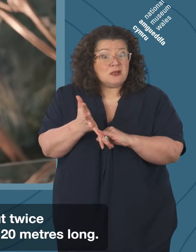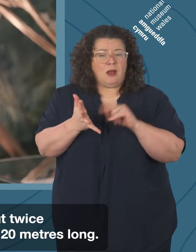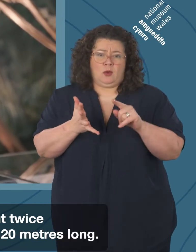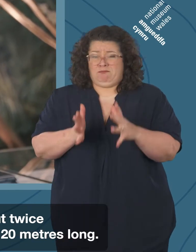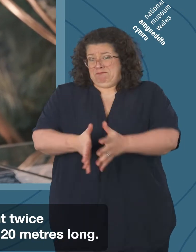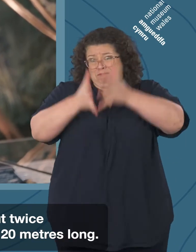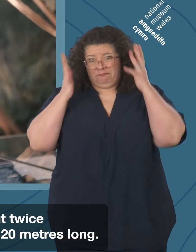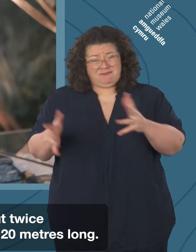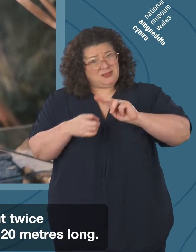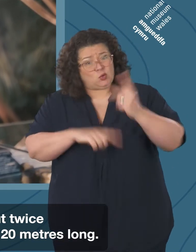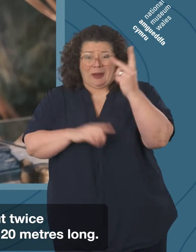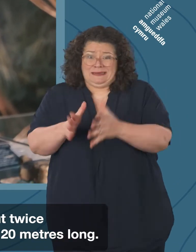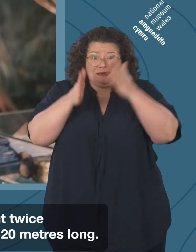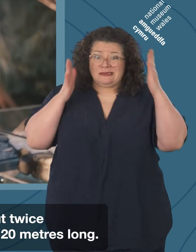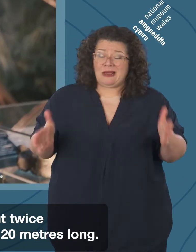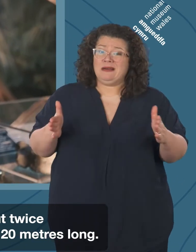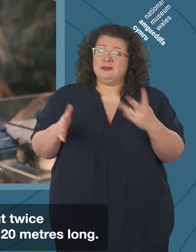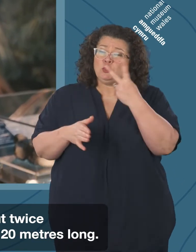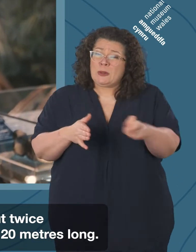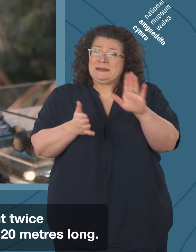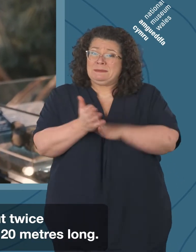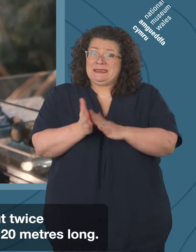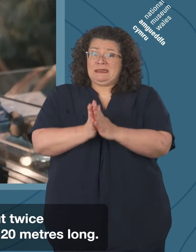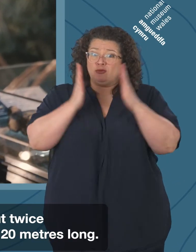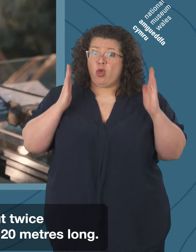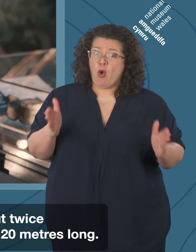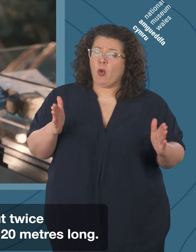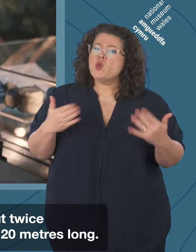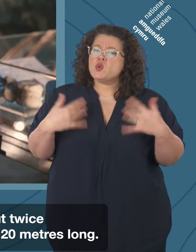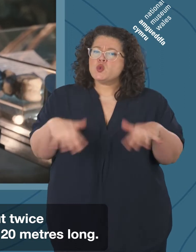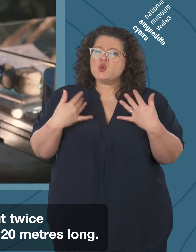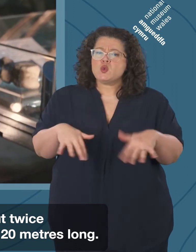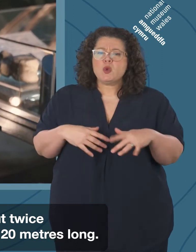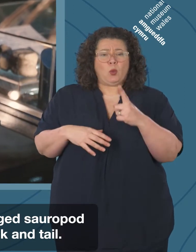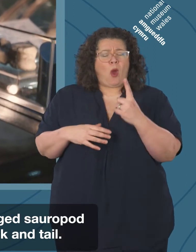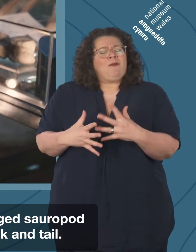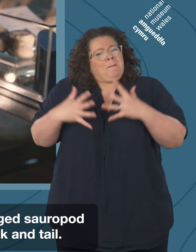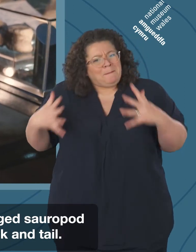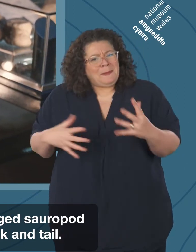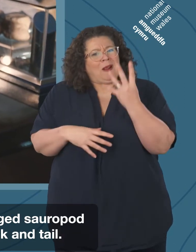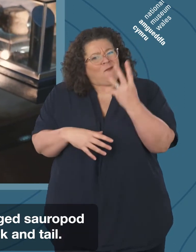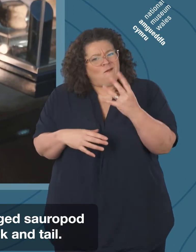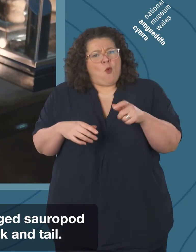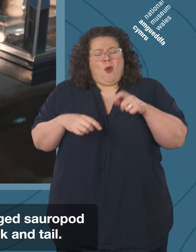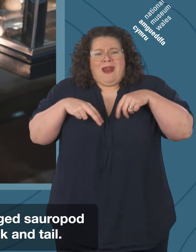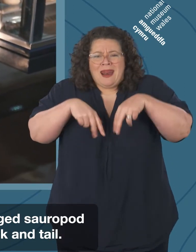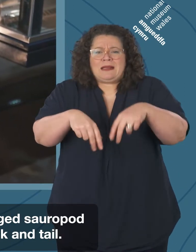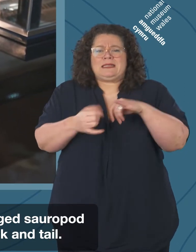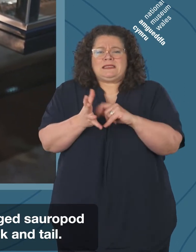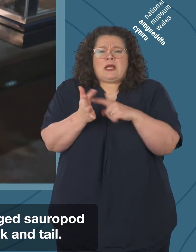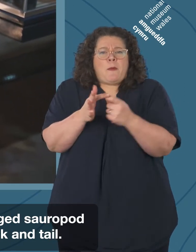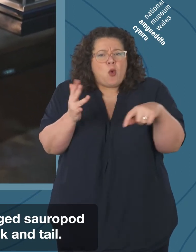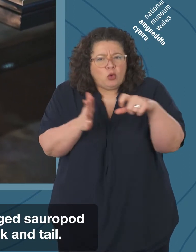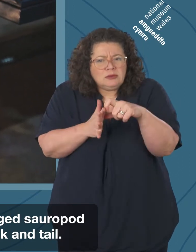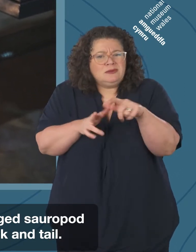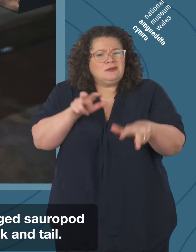A Apatosaurus was about twice as big as Edmontosaurus, over 20 metres long. It was one of the big four-legged